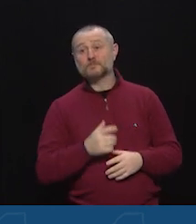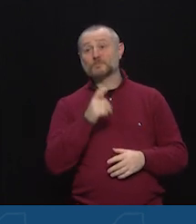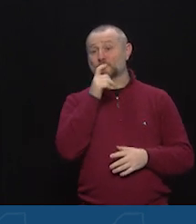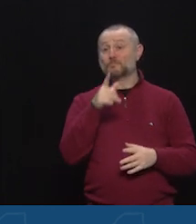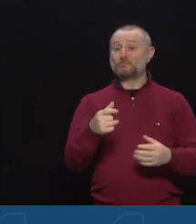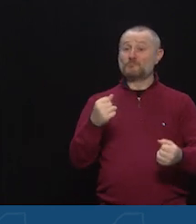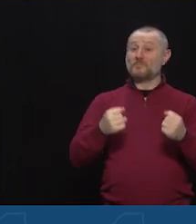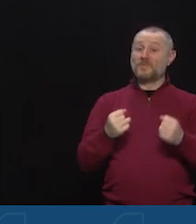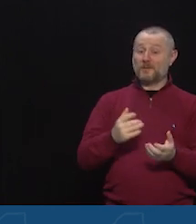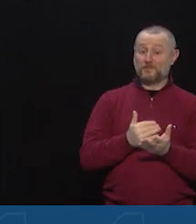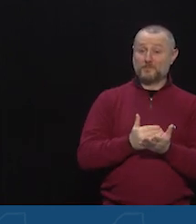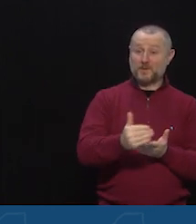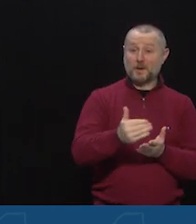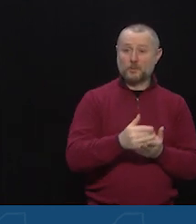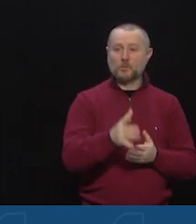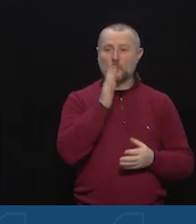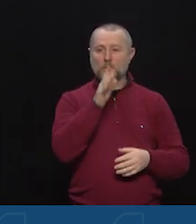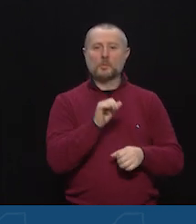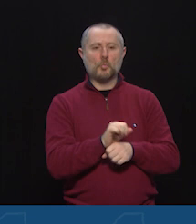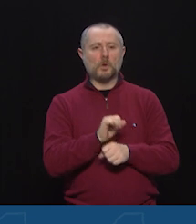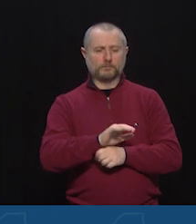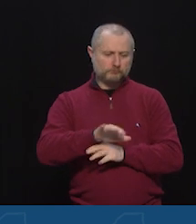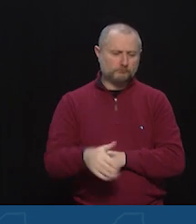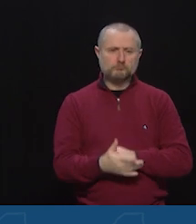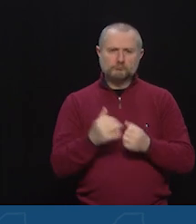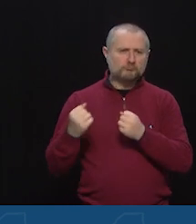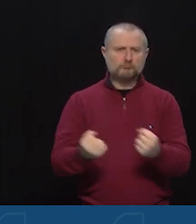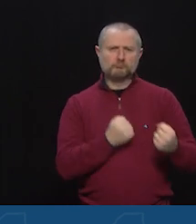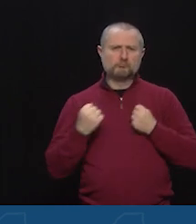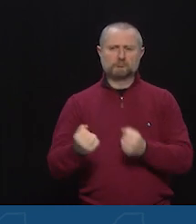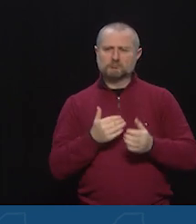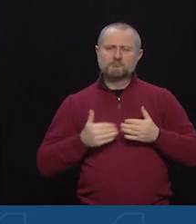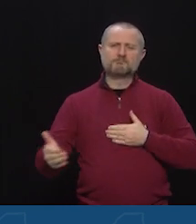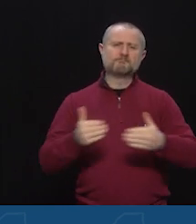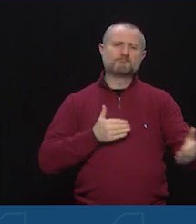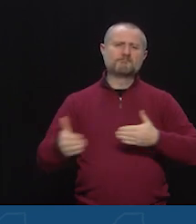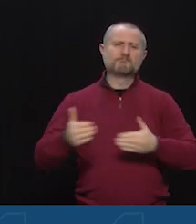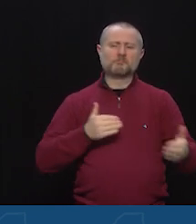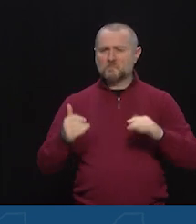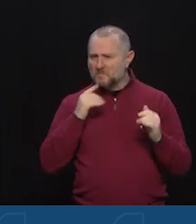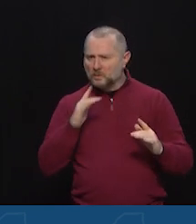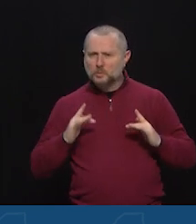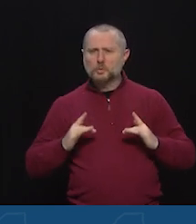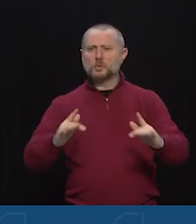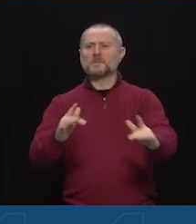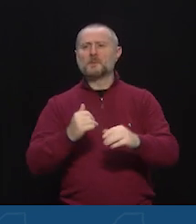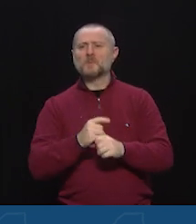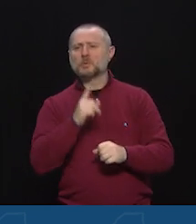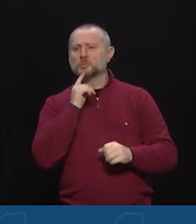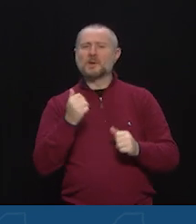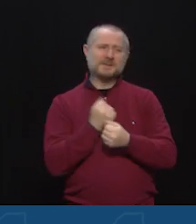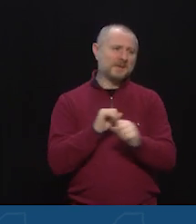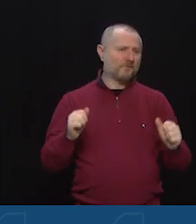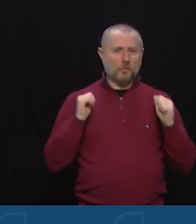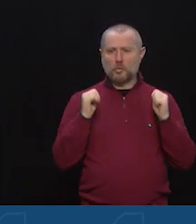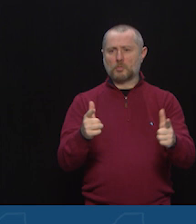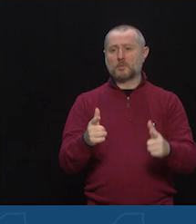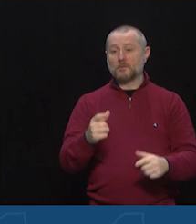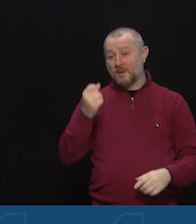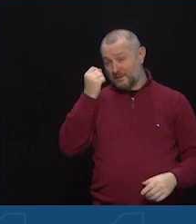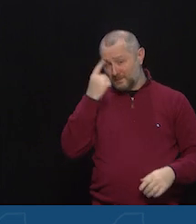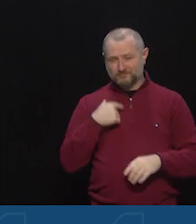going to work around the clock until all the roads are clear and they're safe for everybody. But keep in mind, our